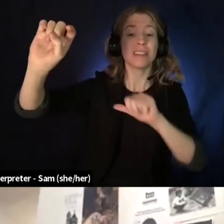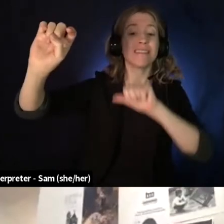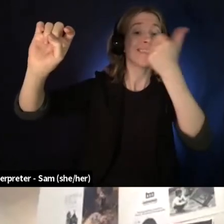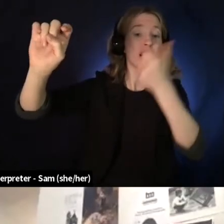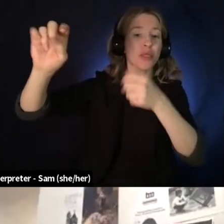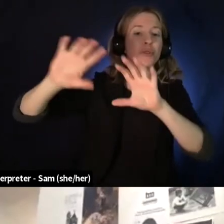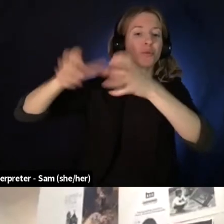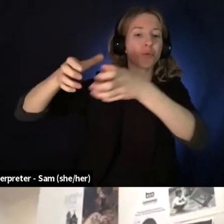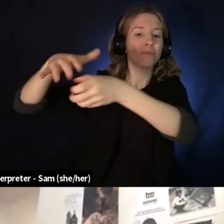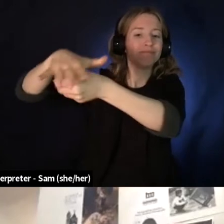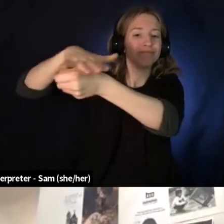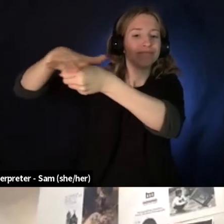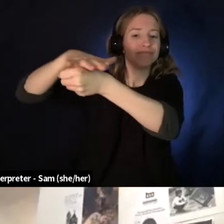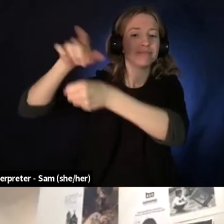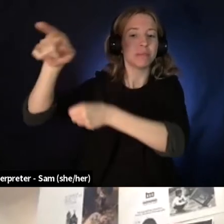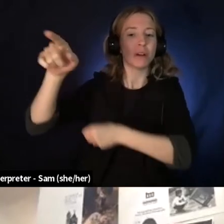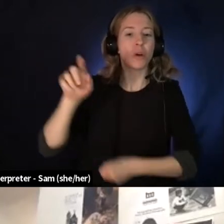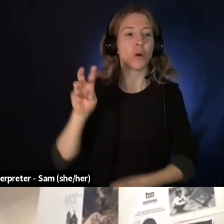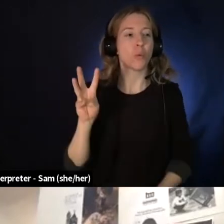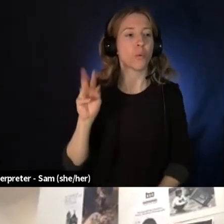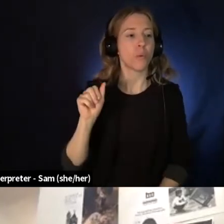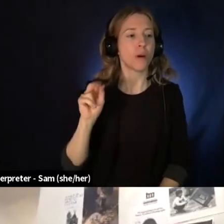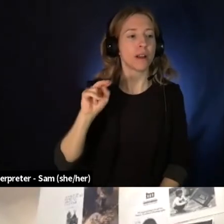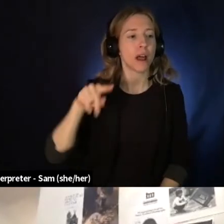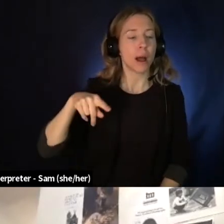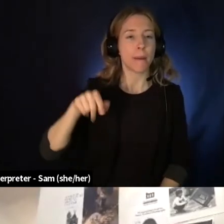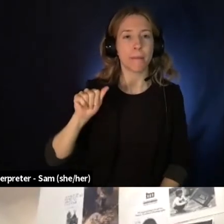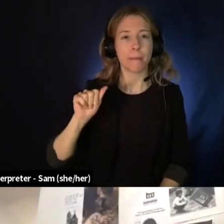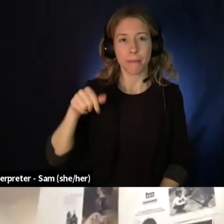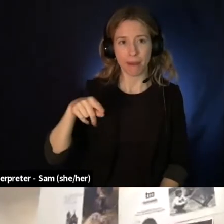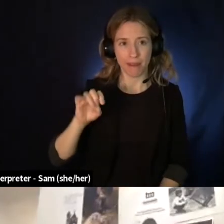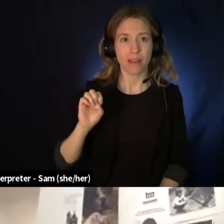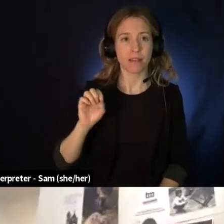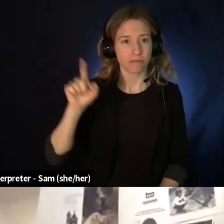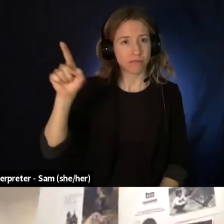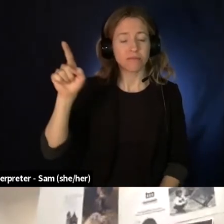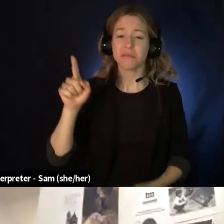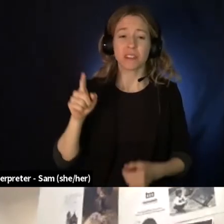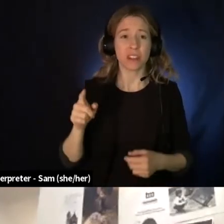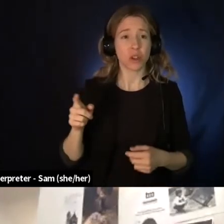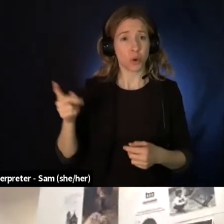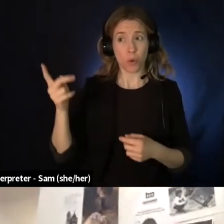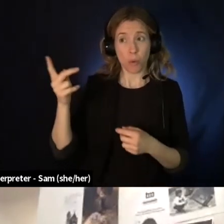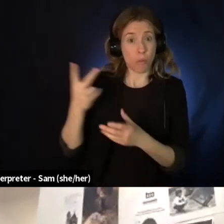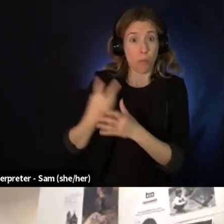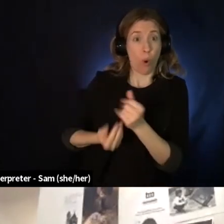talking about being located. We're federally recognized, both of us in Canada.